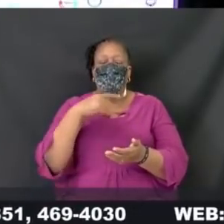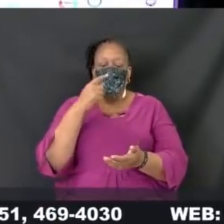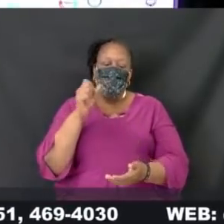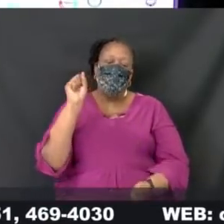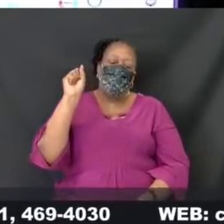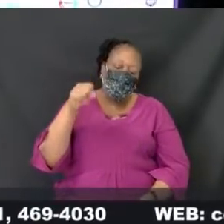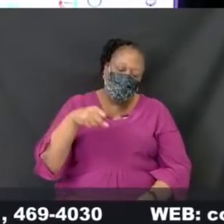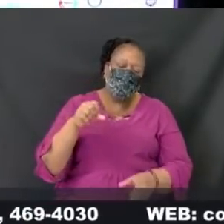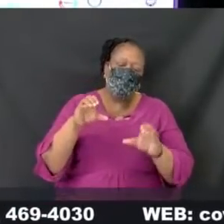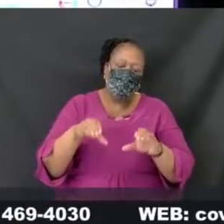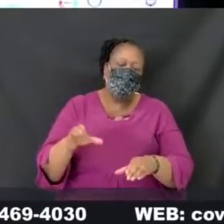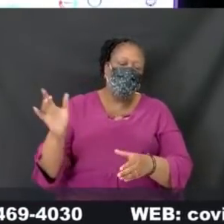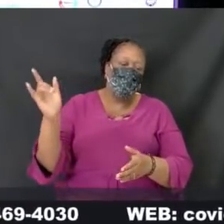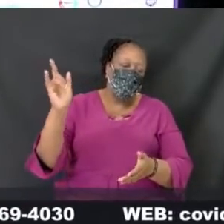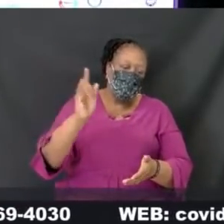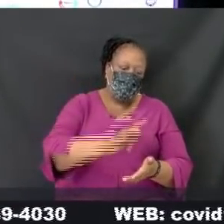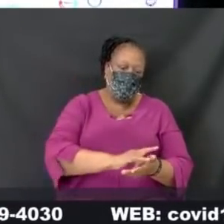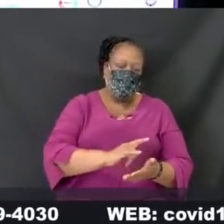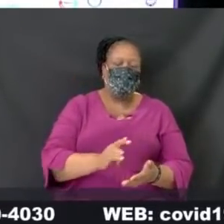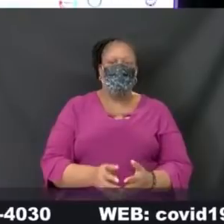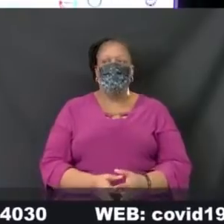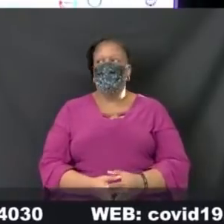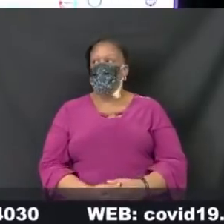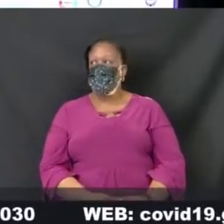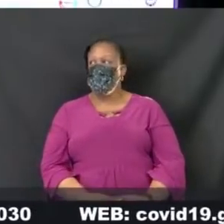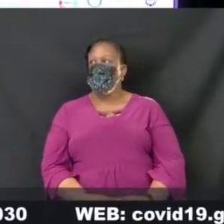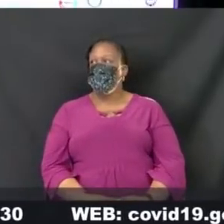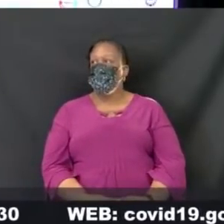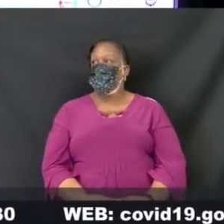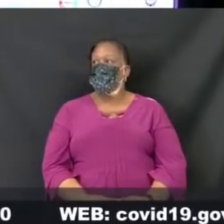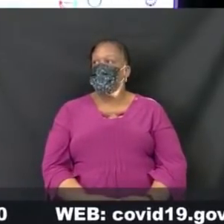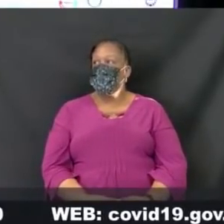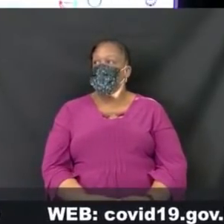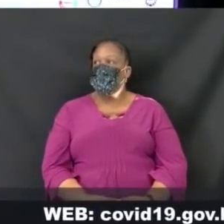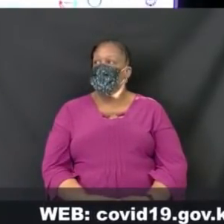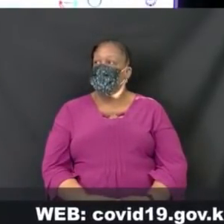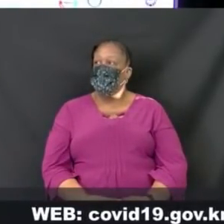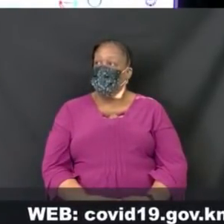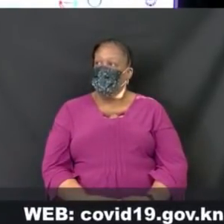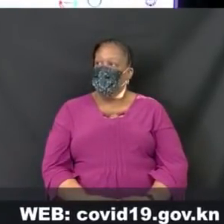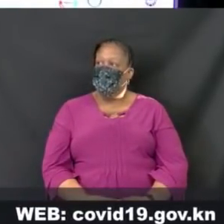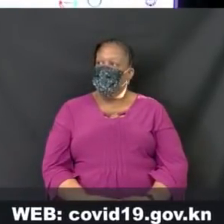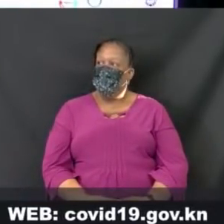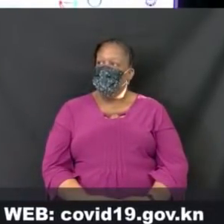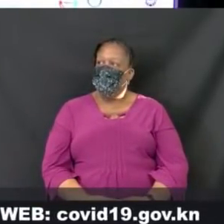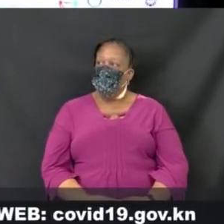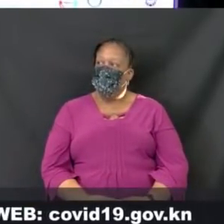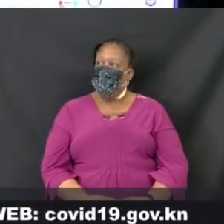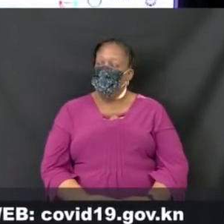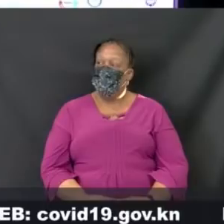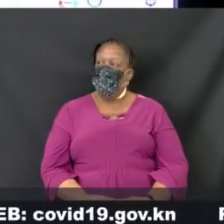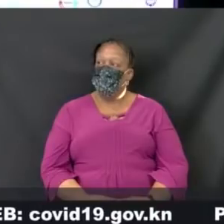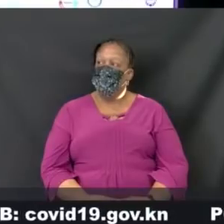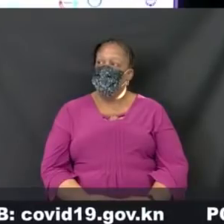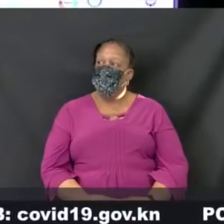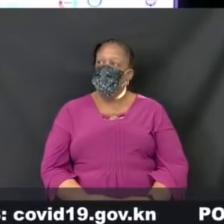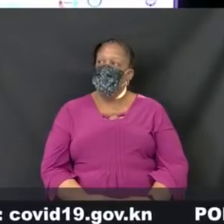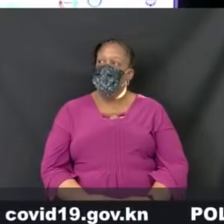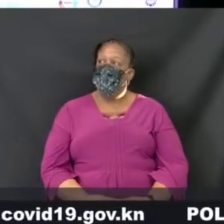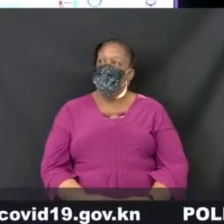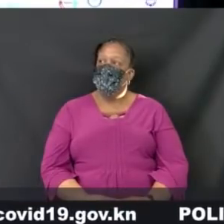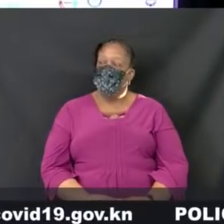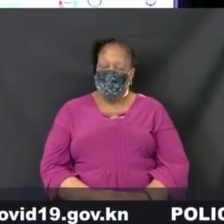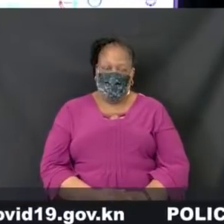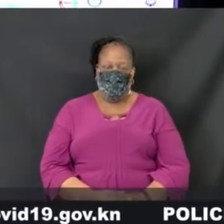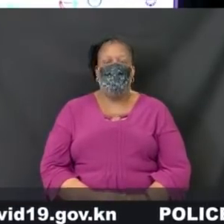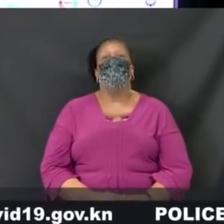able to enter the Federation of St. Kitts and Nevis. Ladies and gentlemen, based on my experience, I think our system has